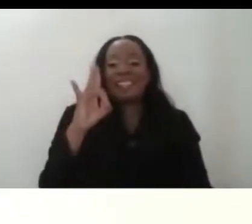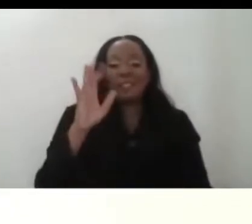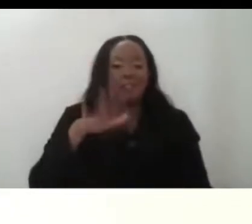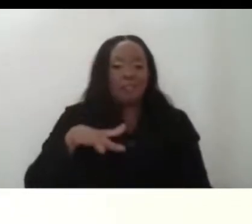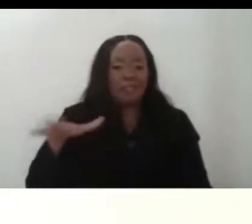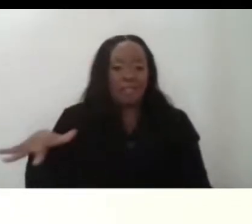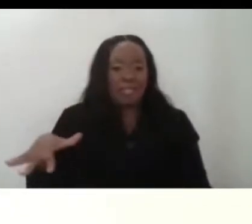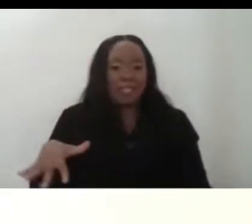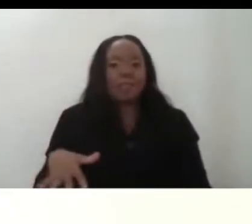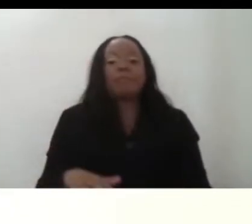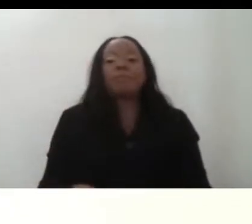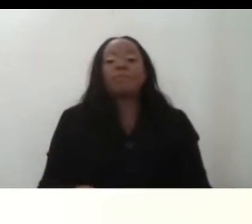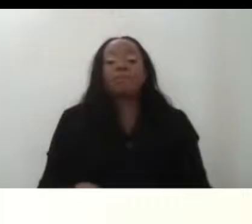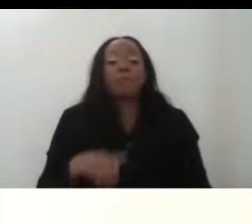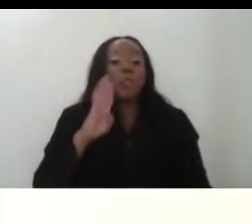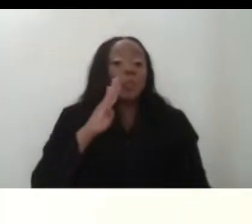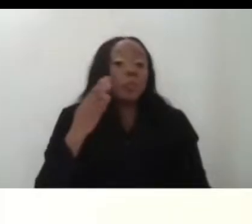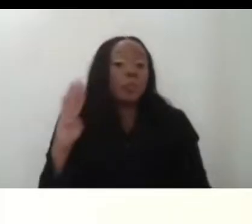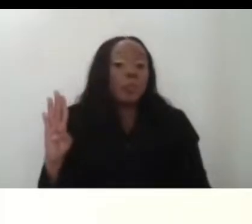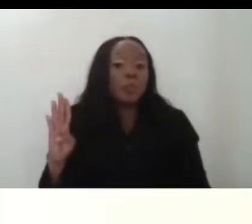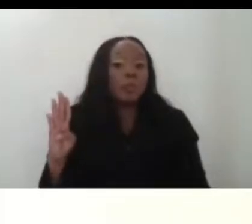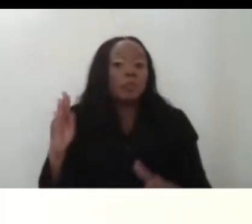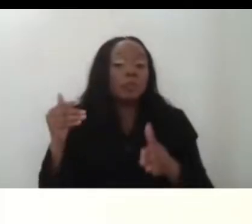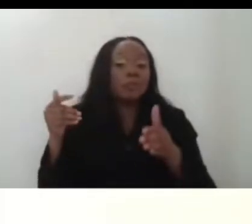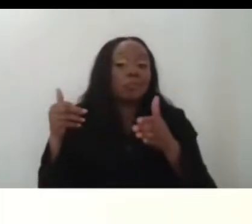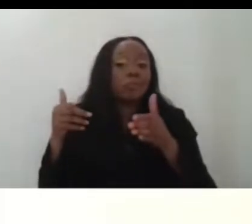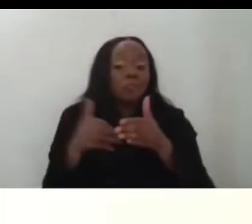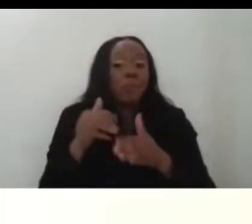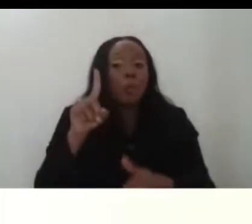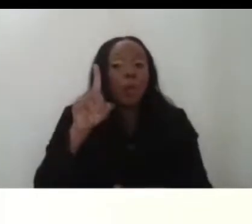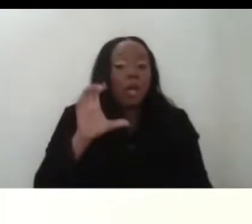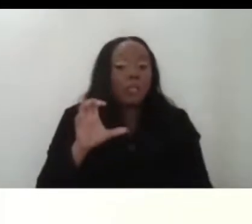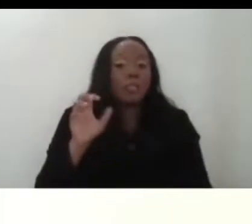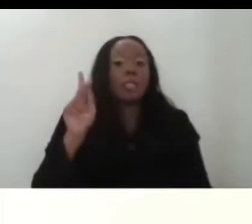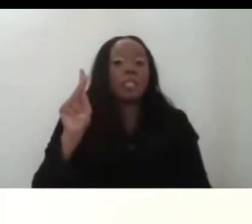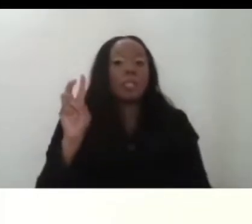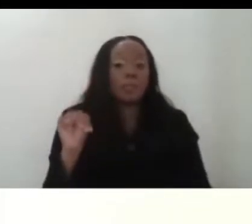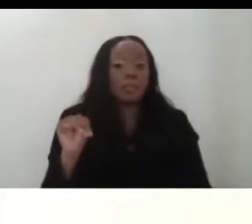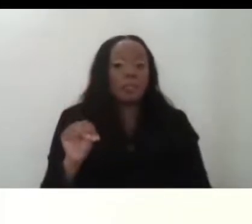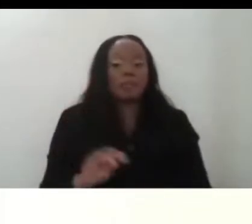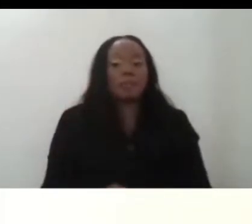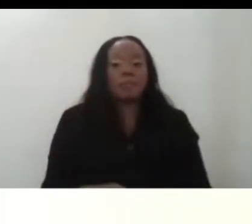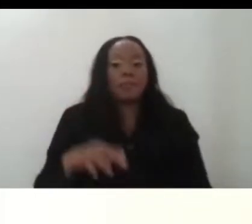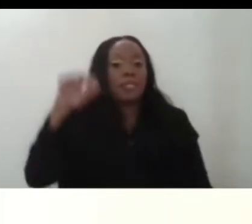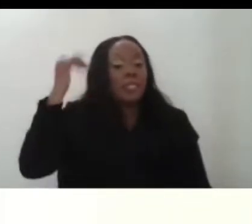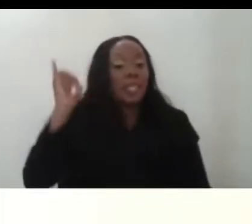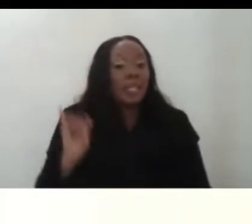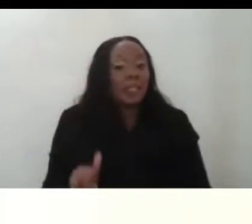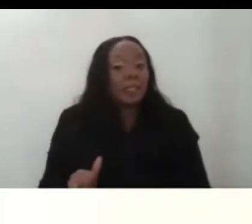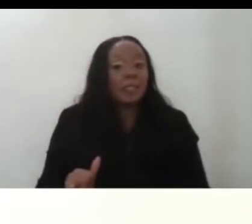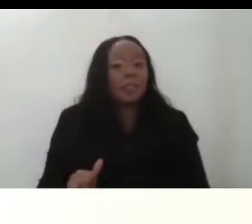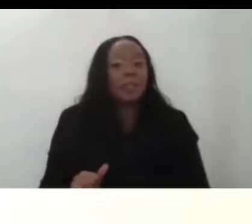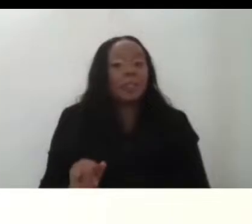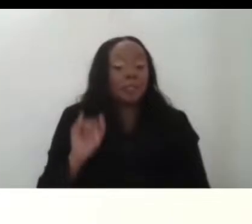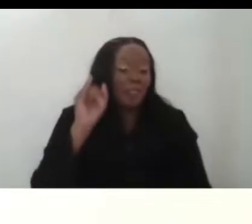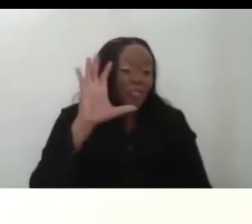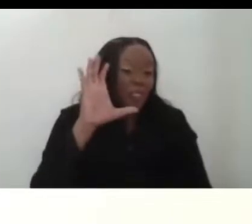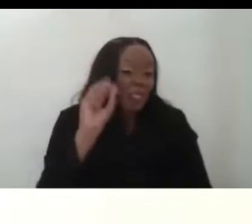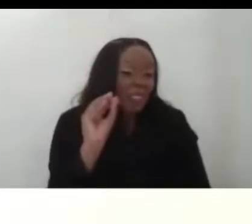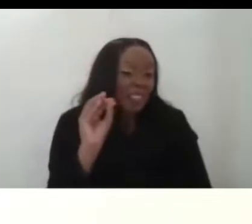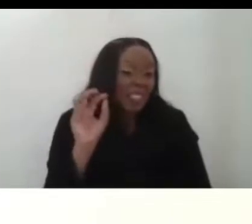The blue one is within 100 kilometers. And the yellow one is within 50